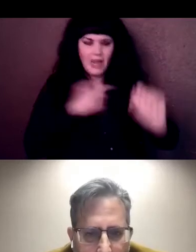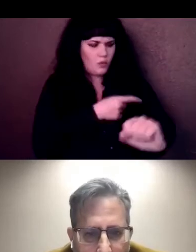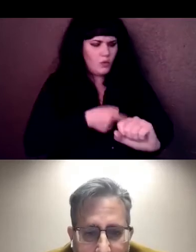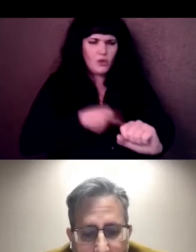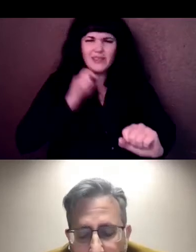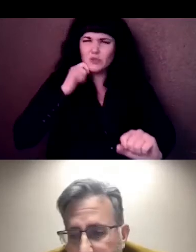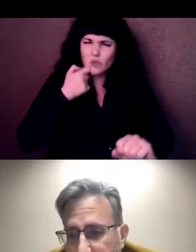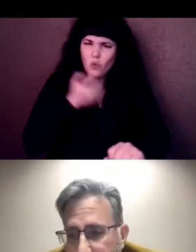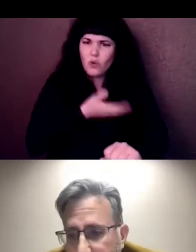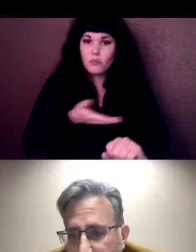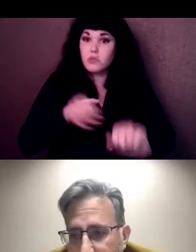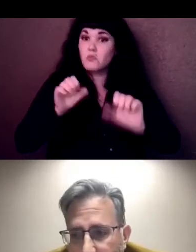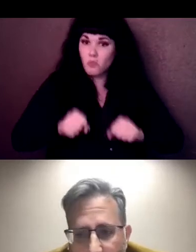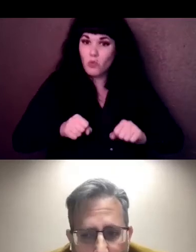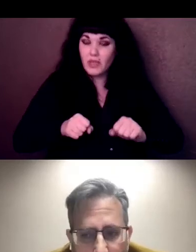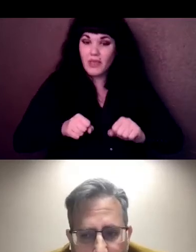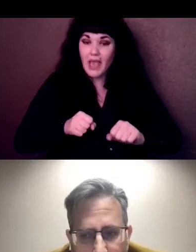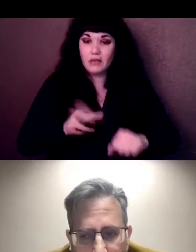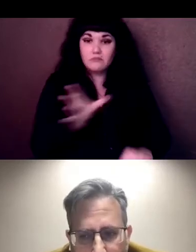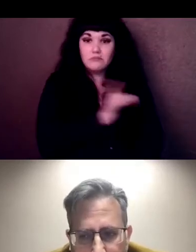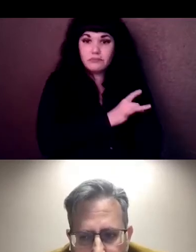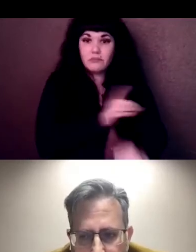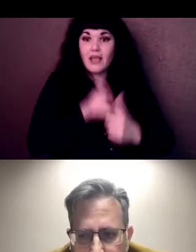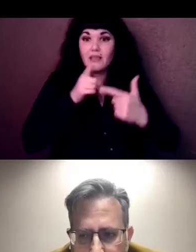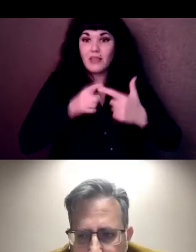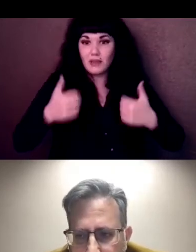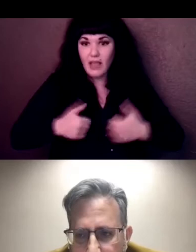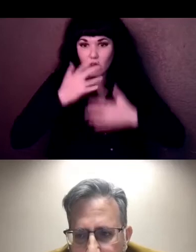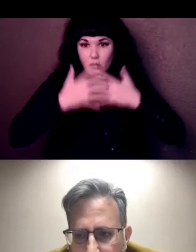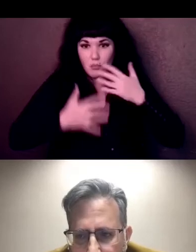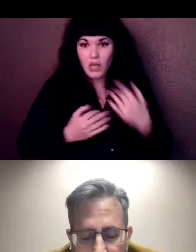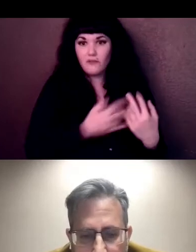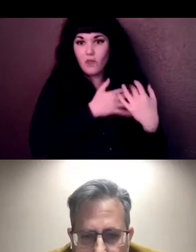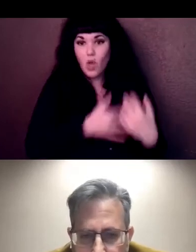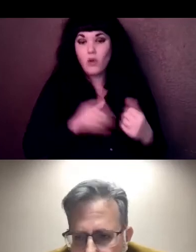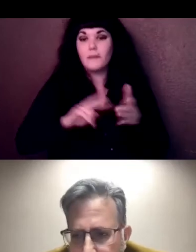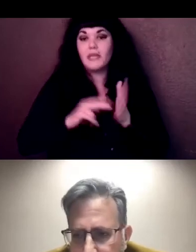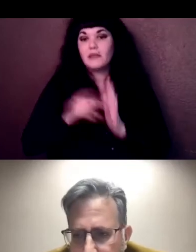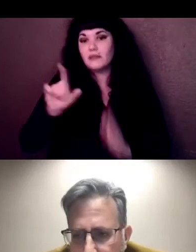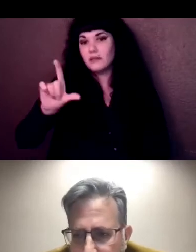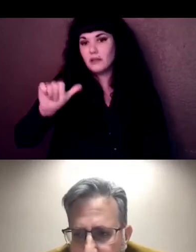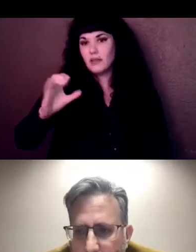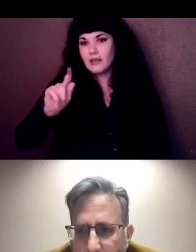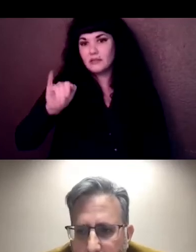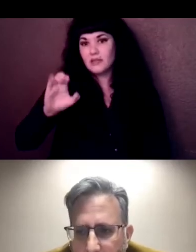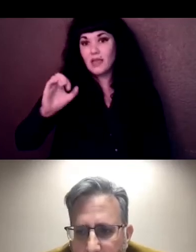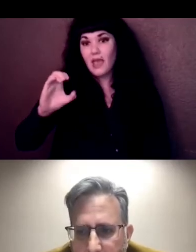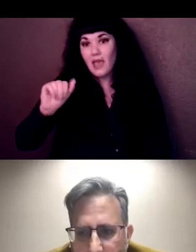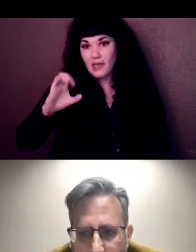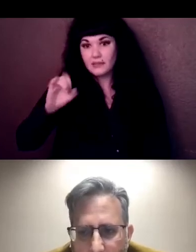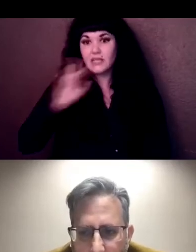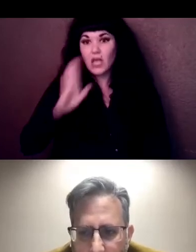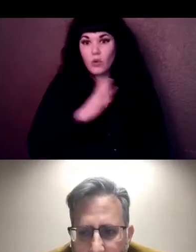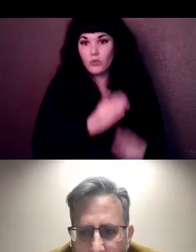foster blood flow. And that will clear out lactic acid, which is the source of muscle soreness. So